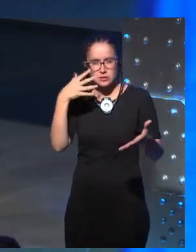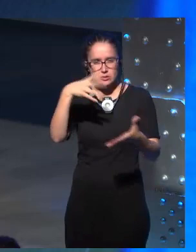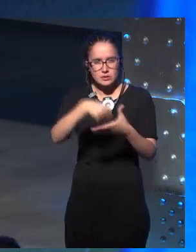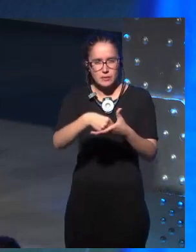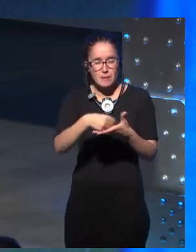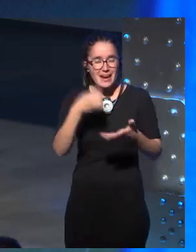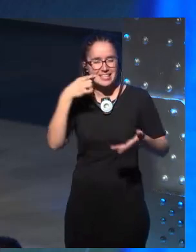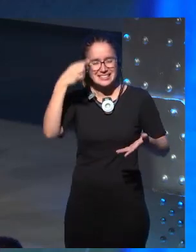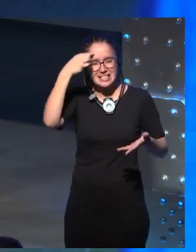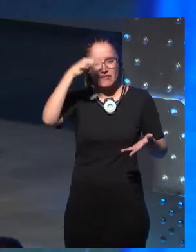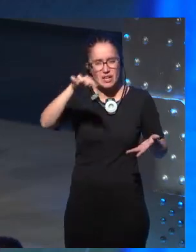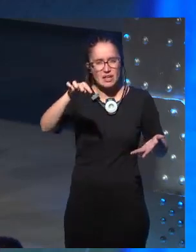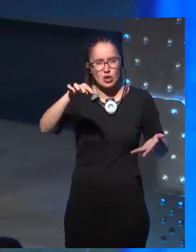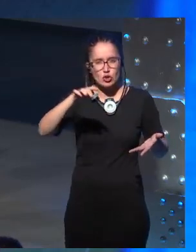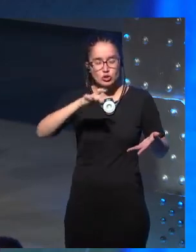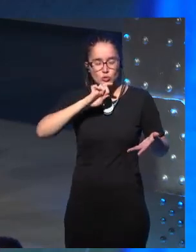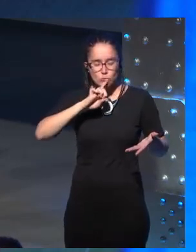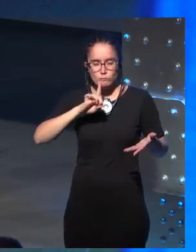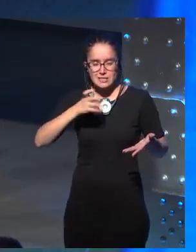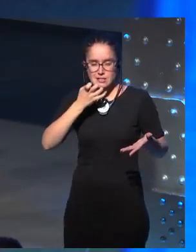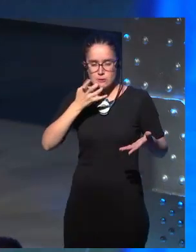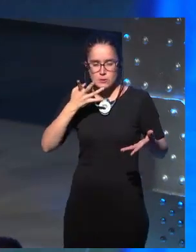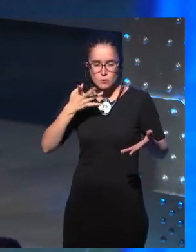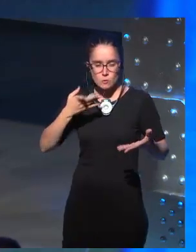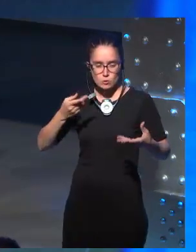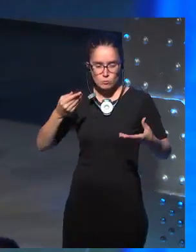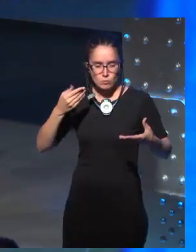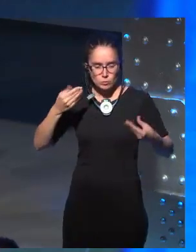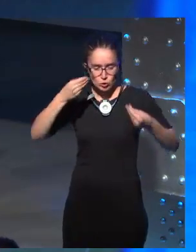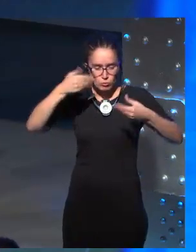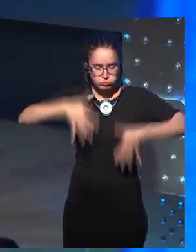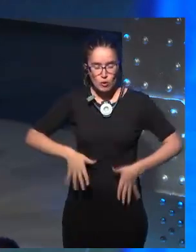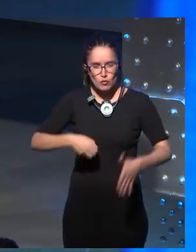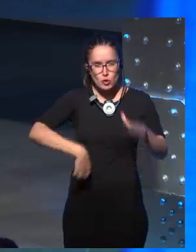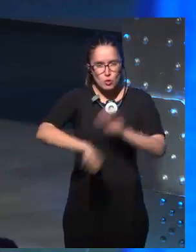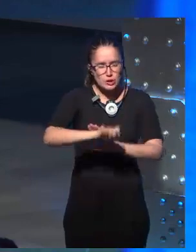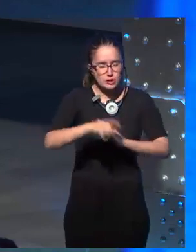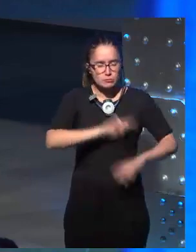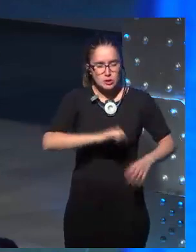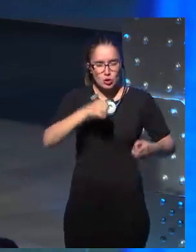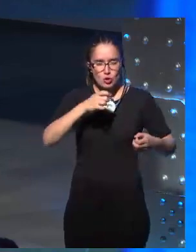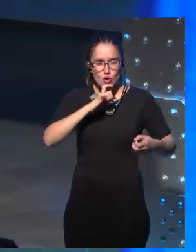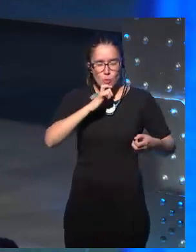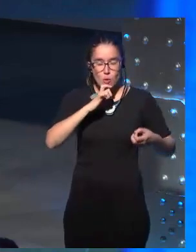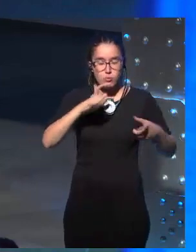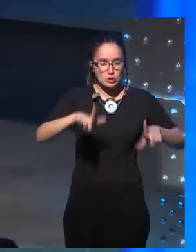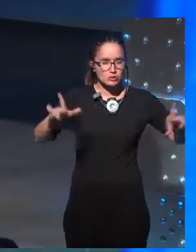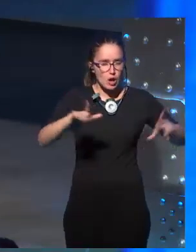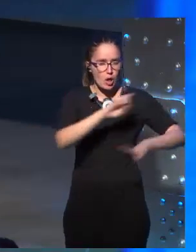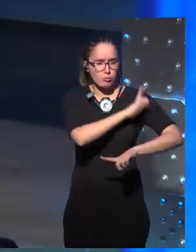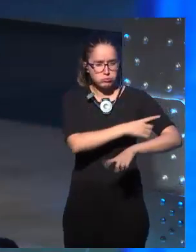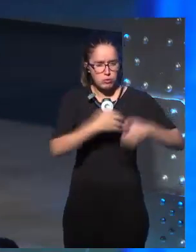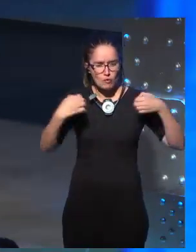the end results. You're on TV, you have big muscles, you run fast, you can do stuff. You